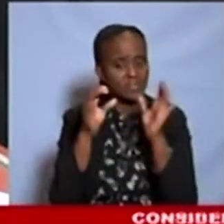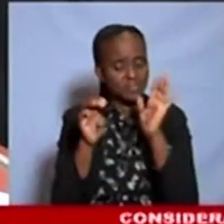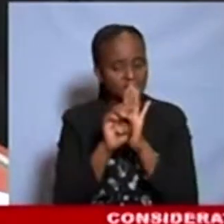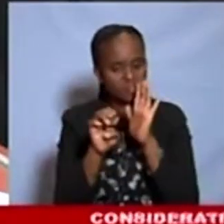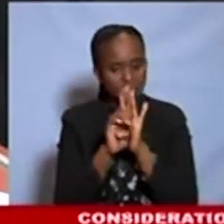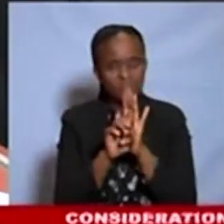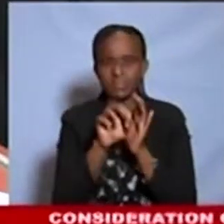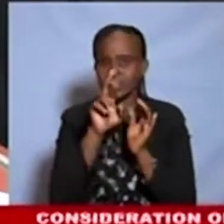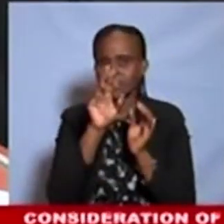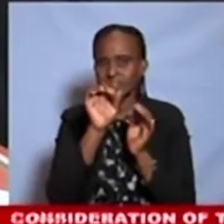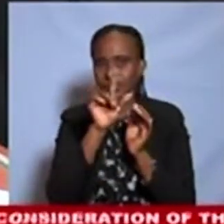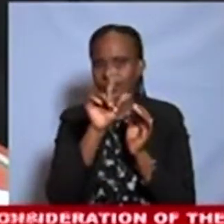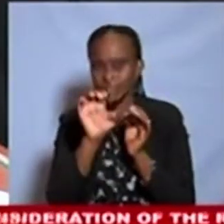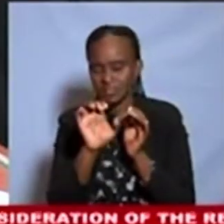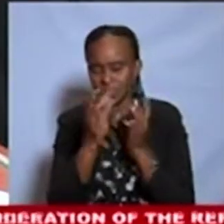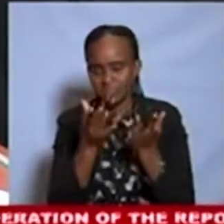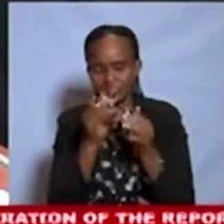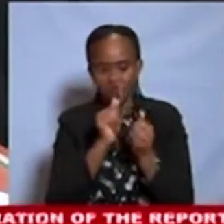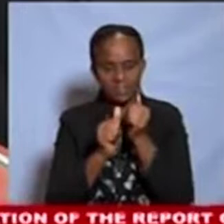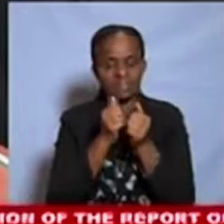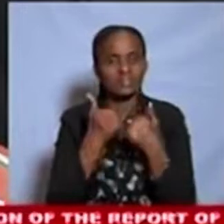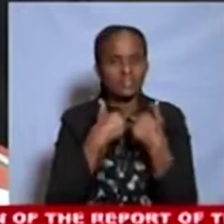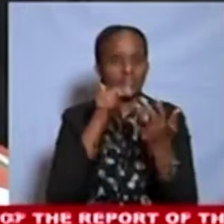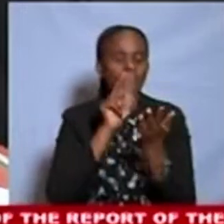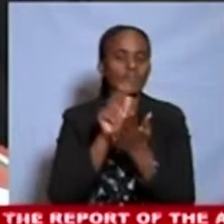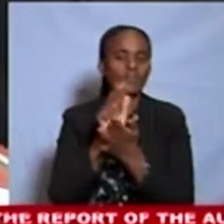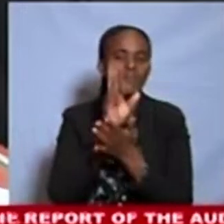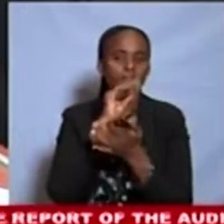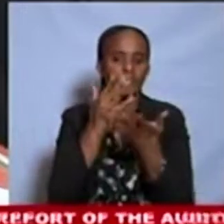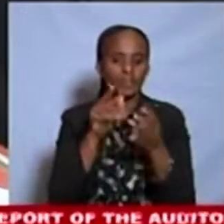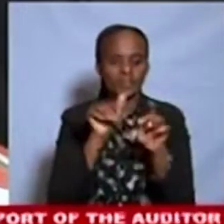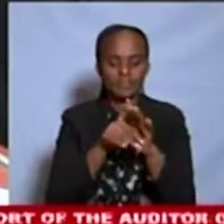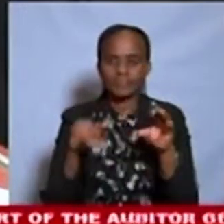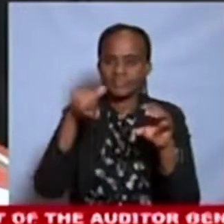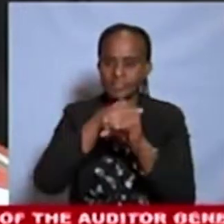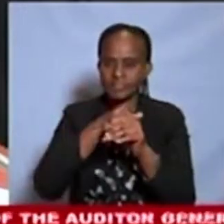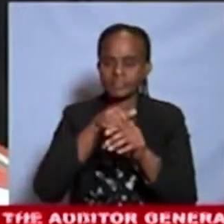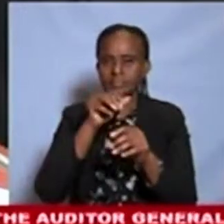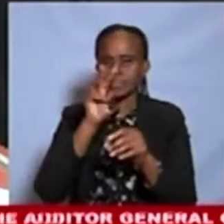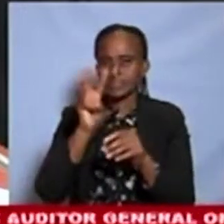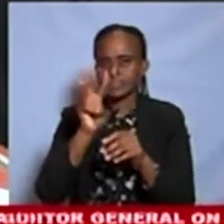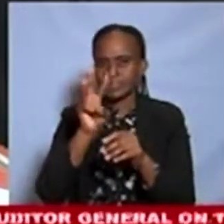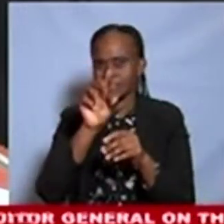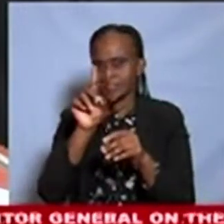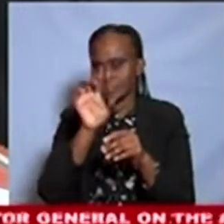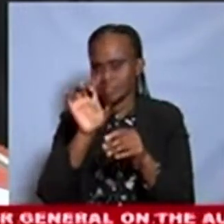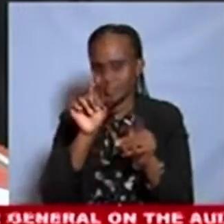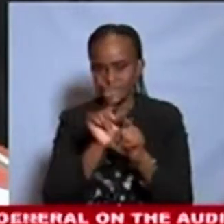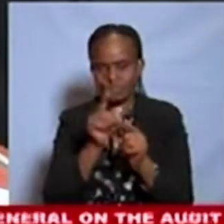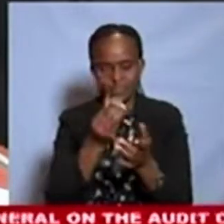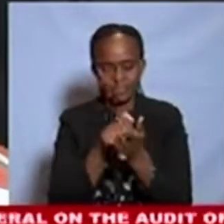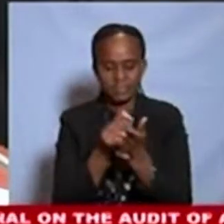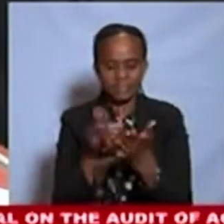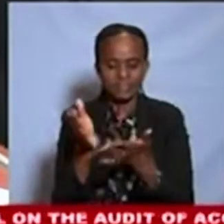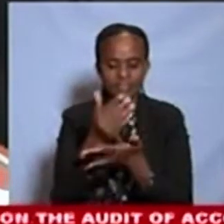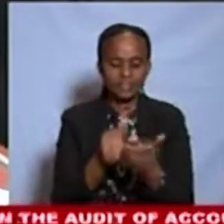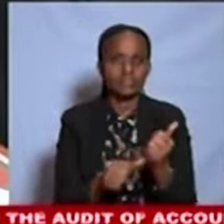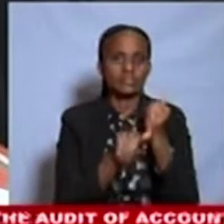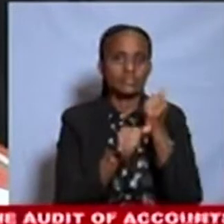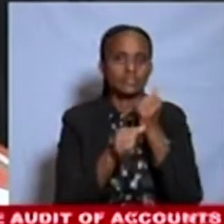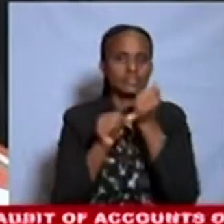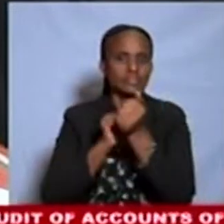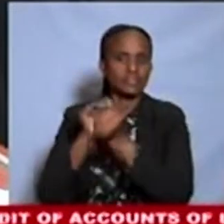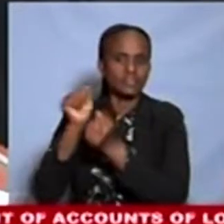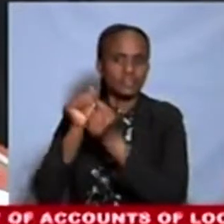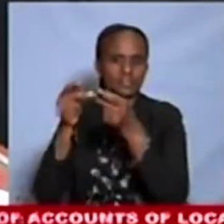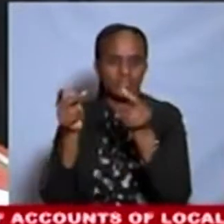valuation roll updating, which has since been approved, engagement of ward development committees and revenue agents in far-flung areas